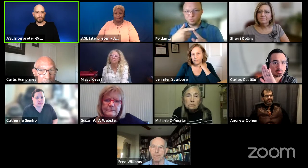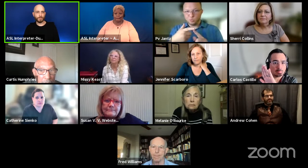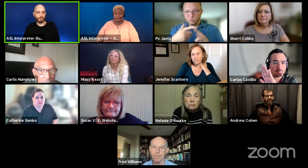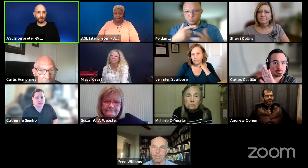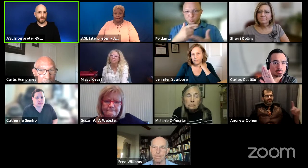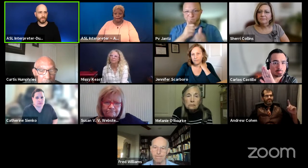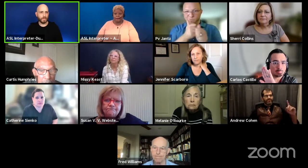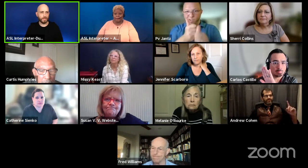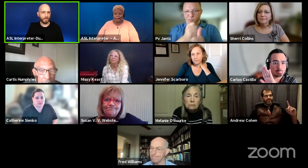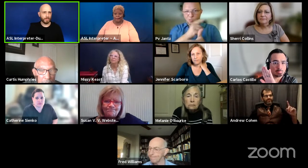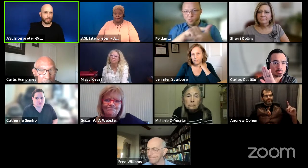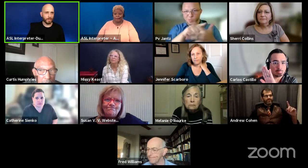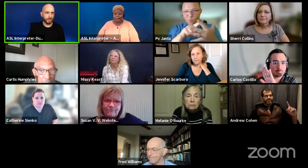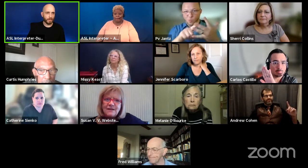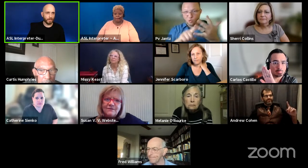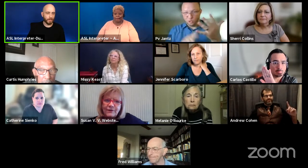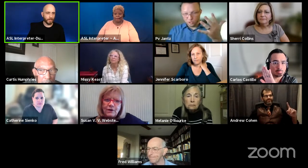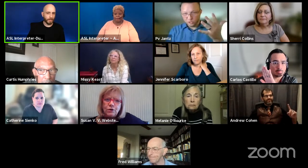Thank you.